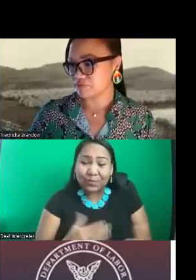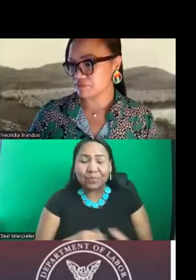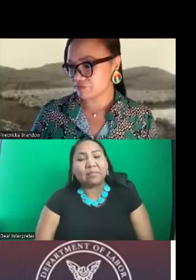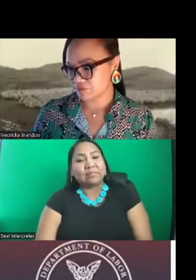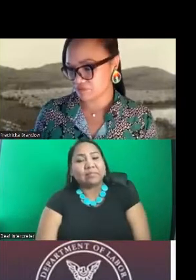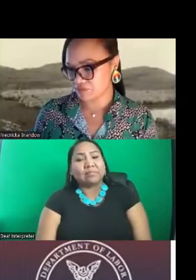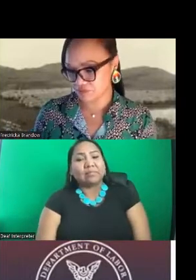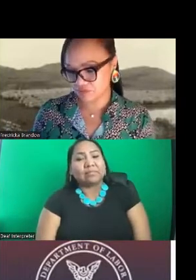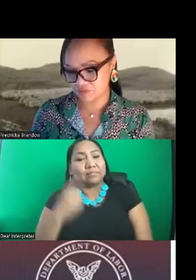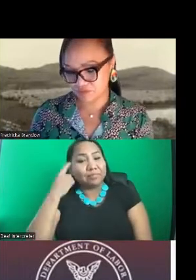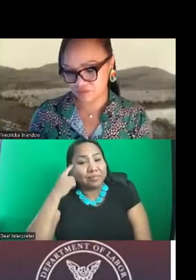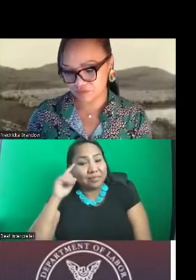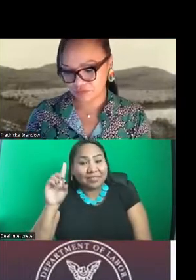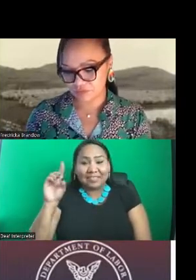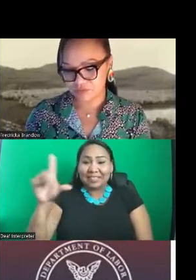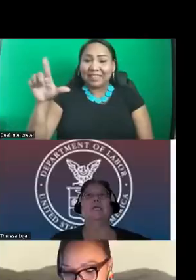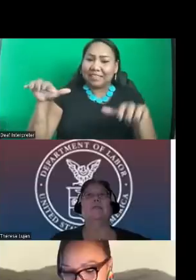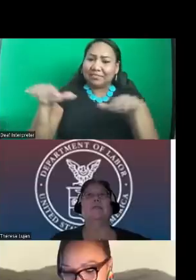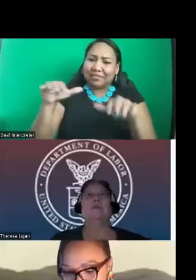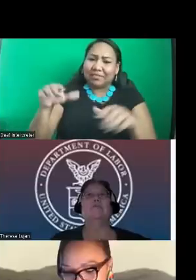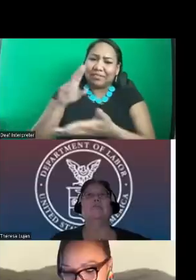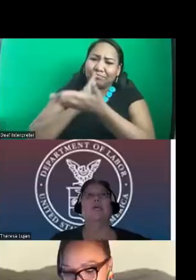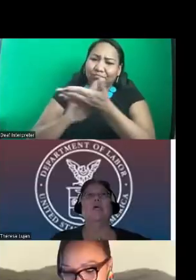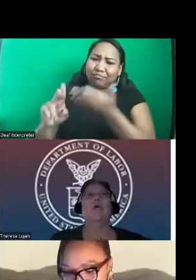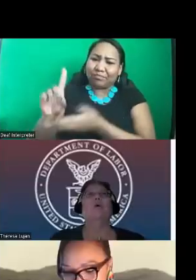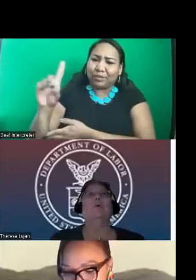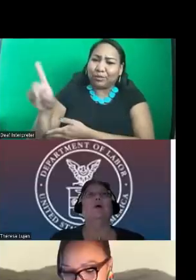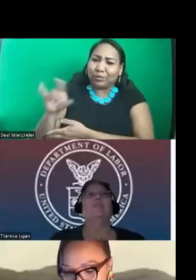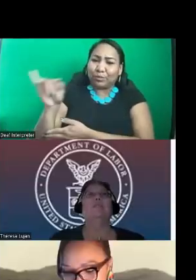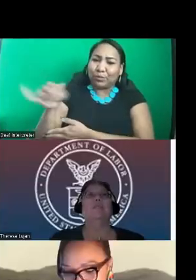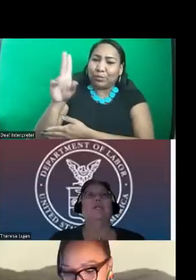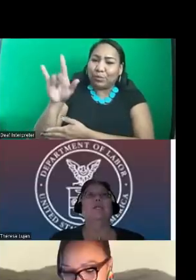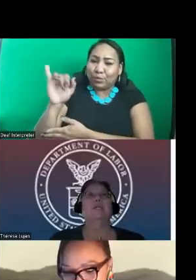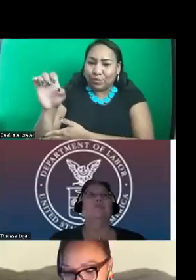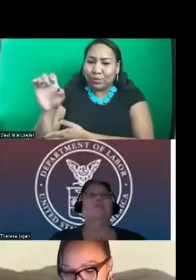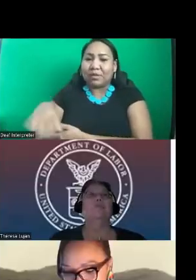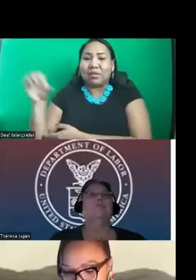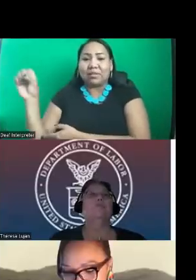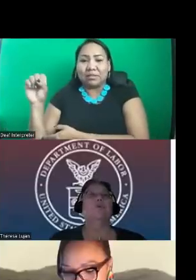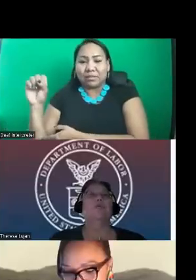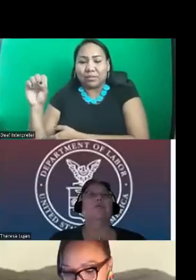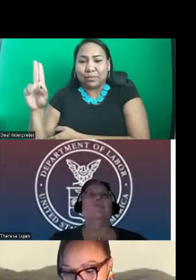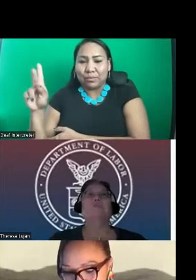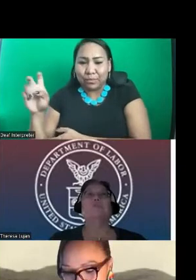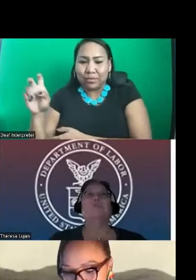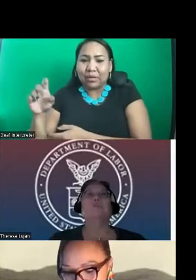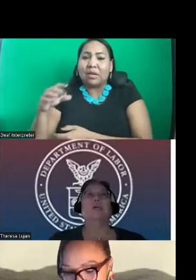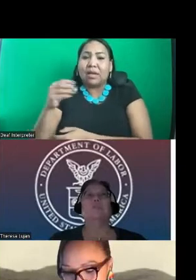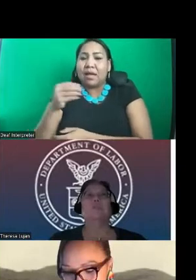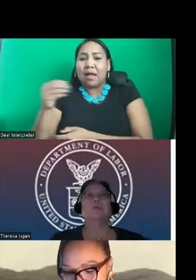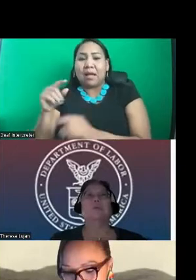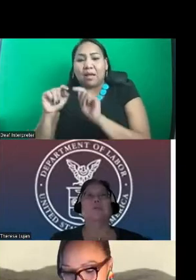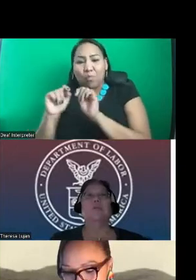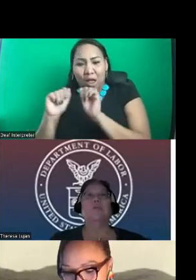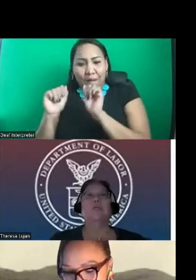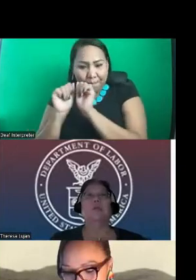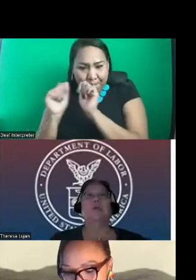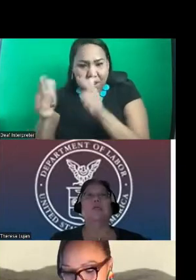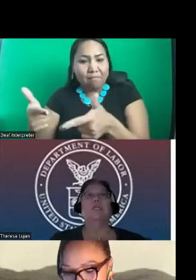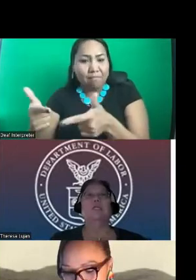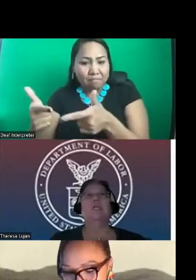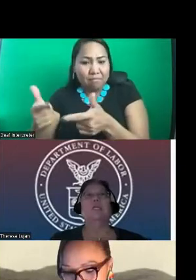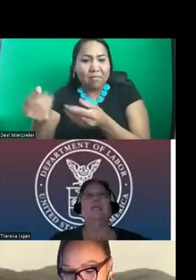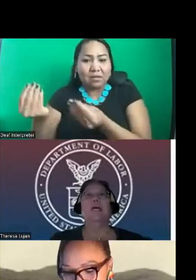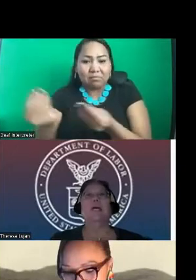Secretary Julie Sue, and the Tribal Liaison Office, we want to thank each of you for joining the fourth and final series featuring